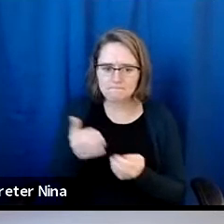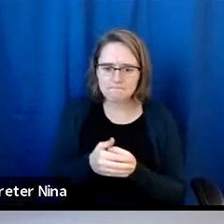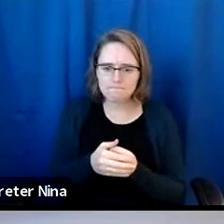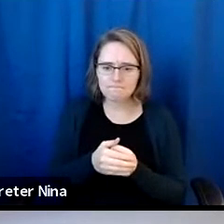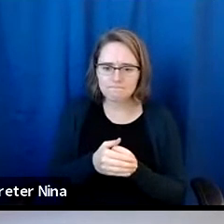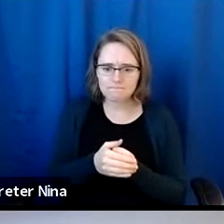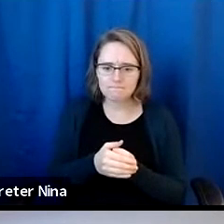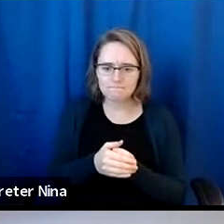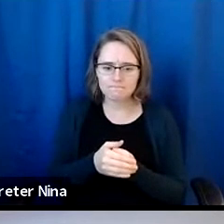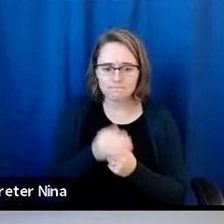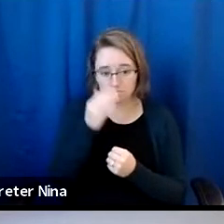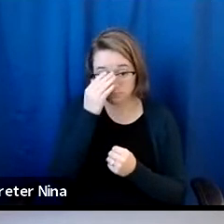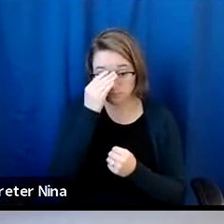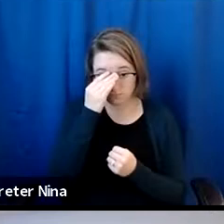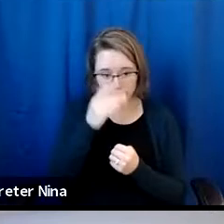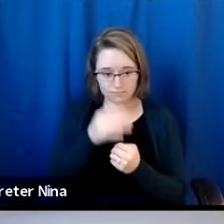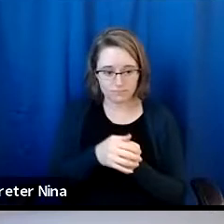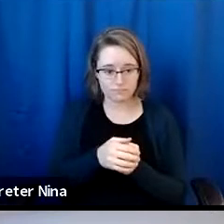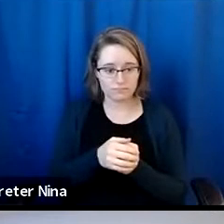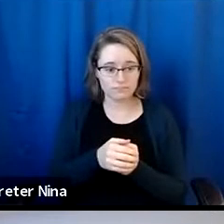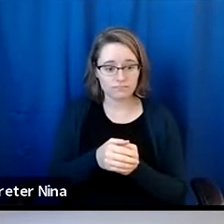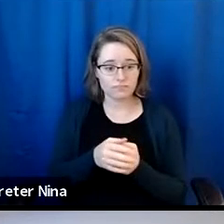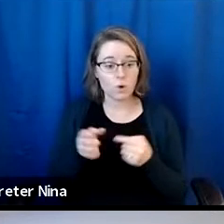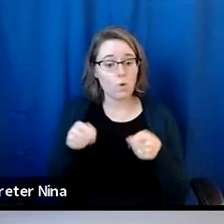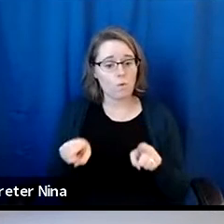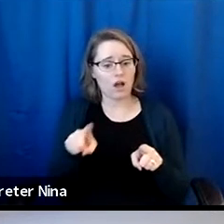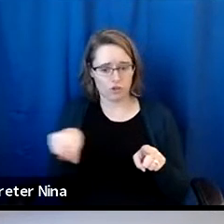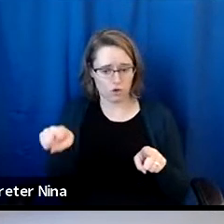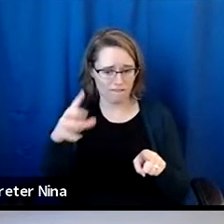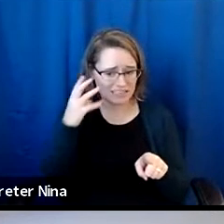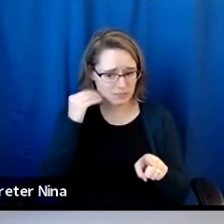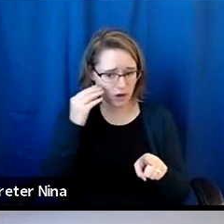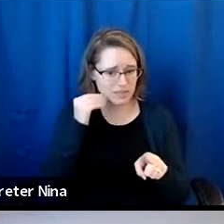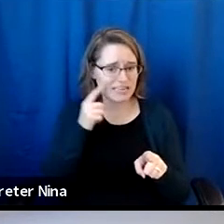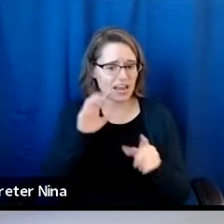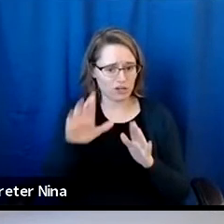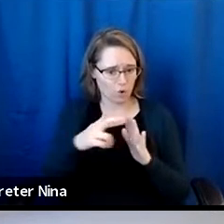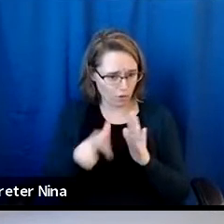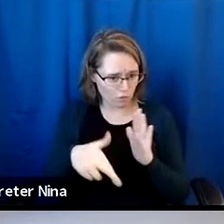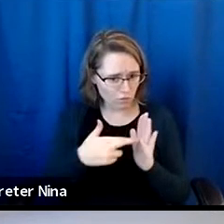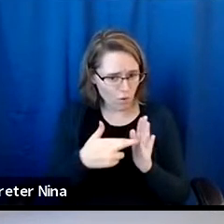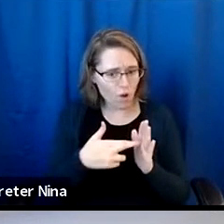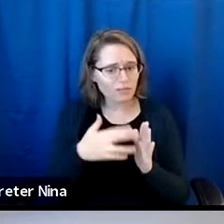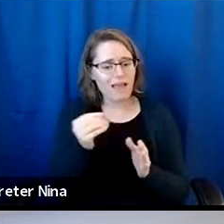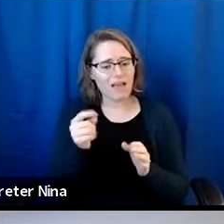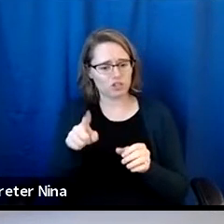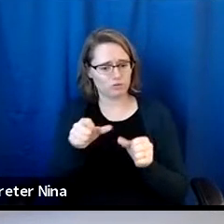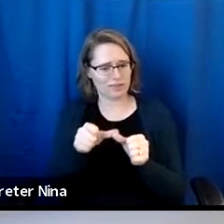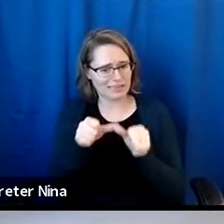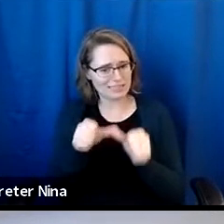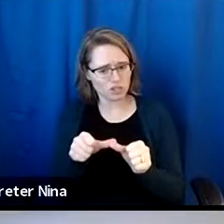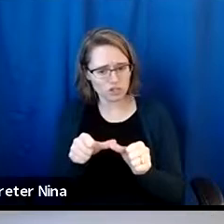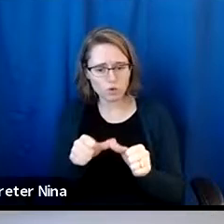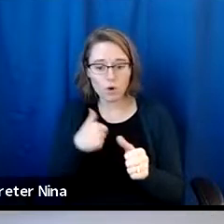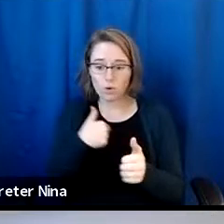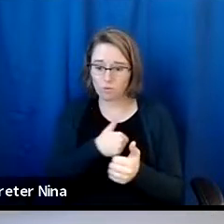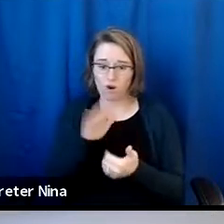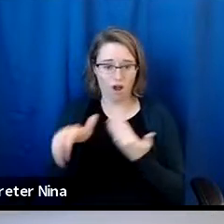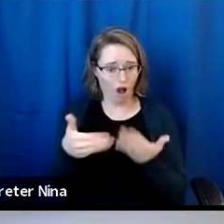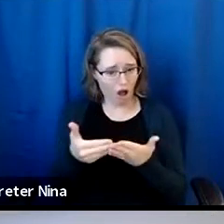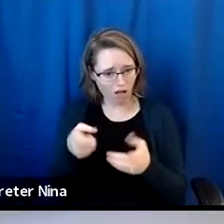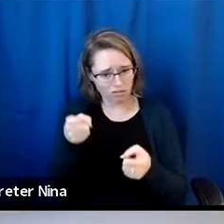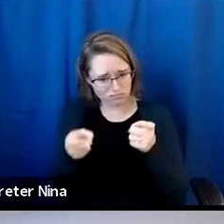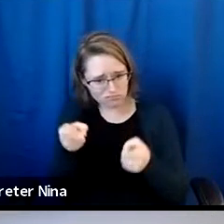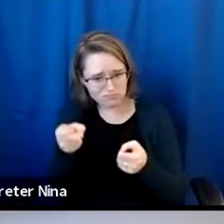have exhibited that in your role, as you have I think we all continue to evolve in the area